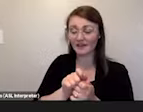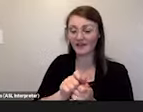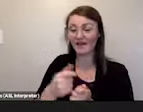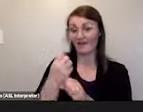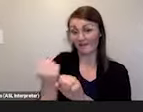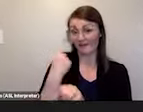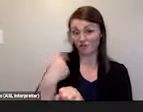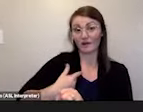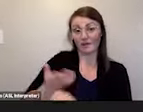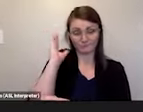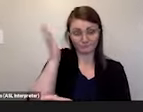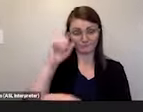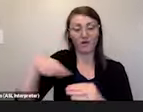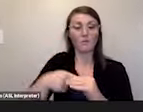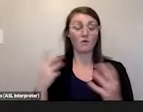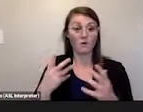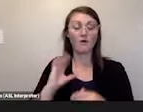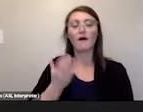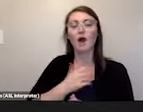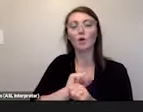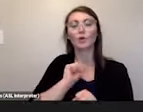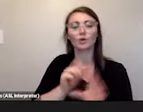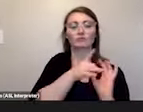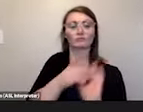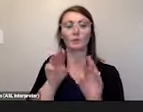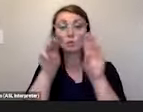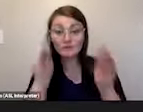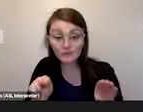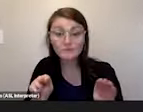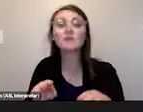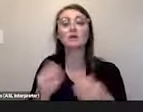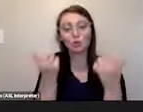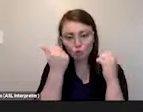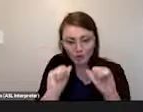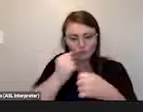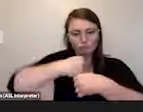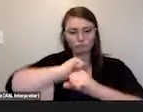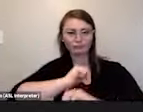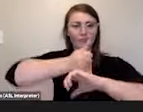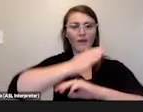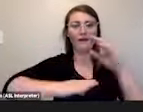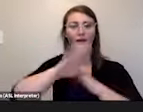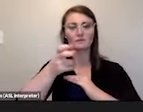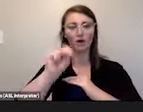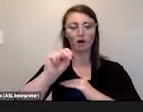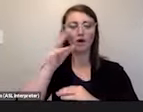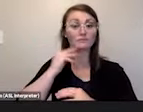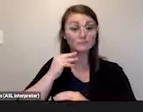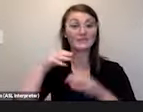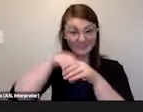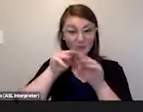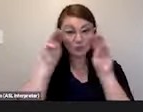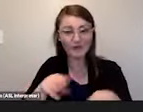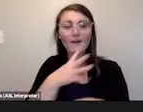lot about the work that we've been doing in museums to create hands-on experiences, to create tactile experiences and